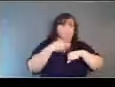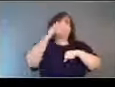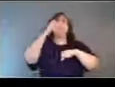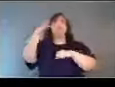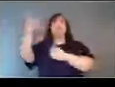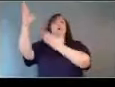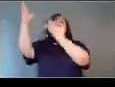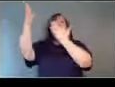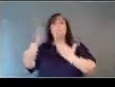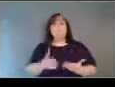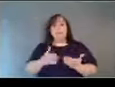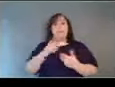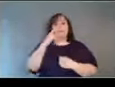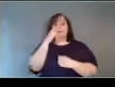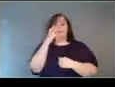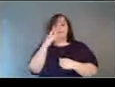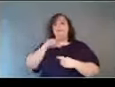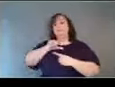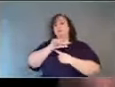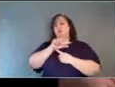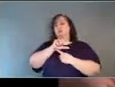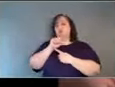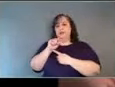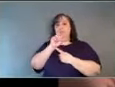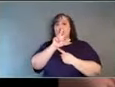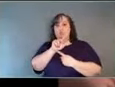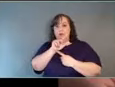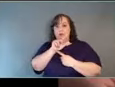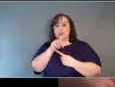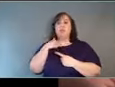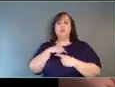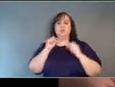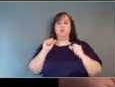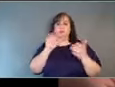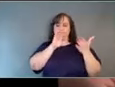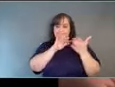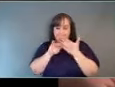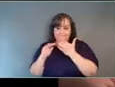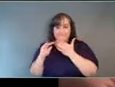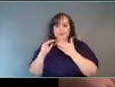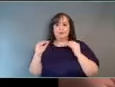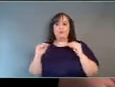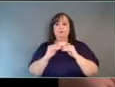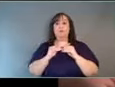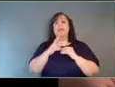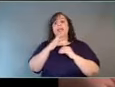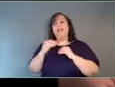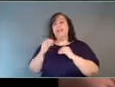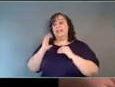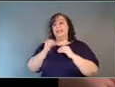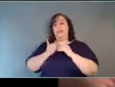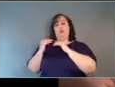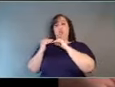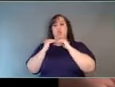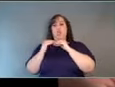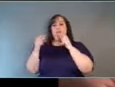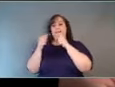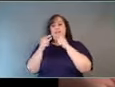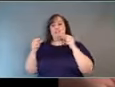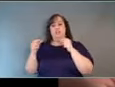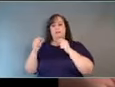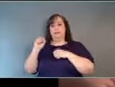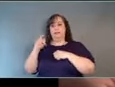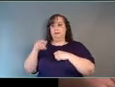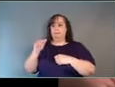so we can further study it. And additionally, our colleagues with the Japanese space agency JAXA just returned samples